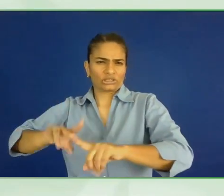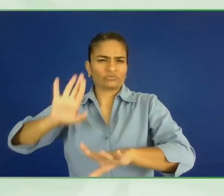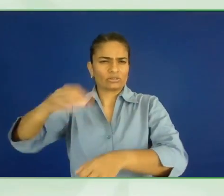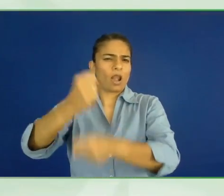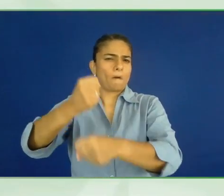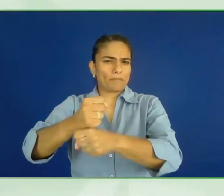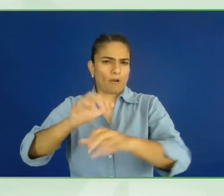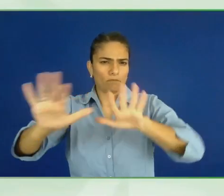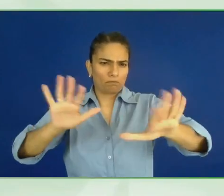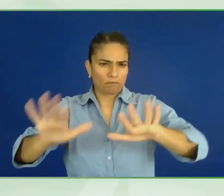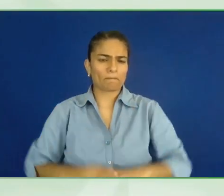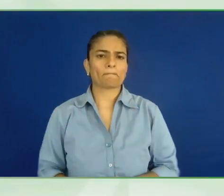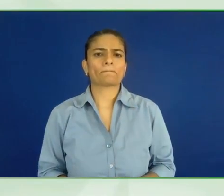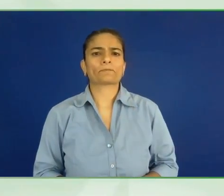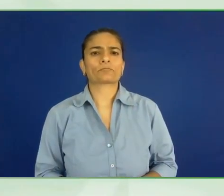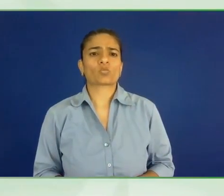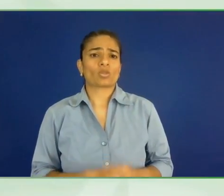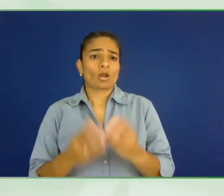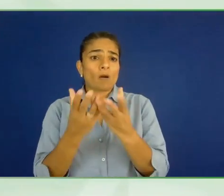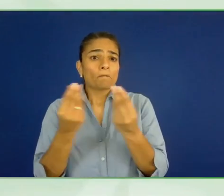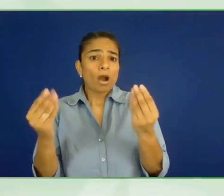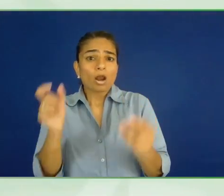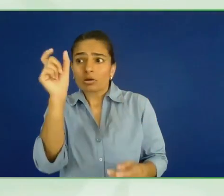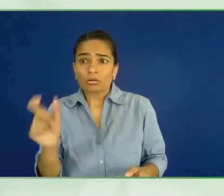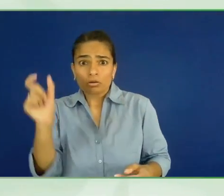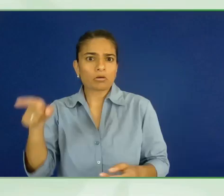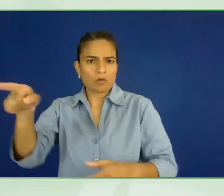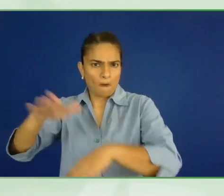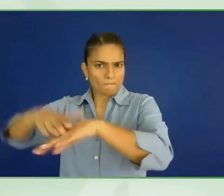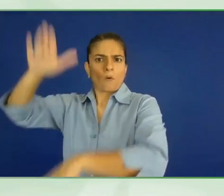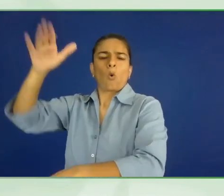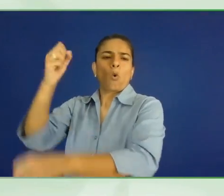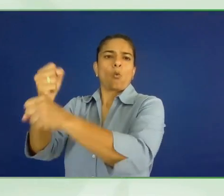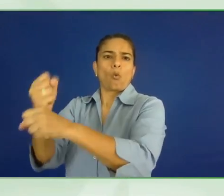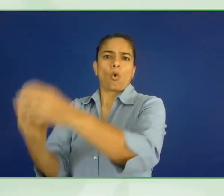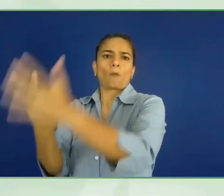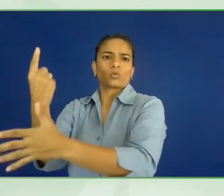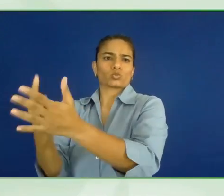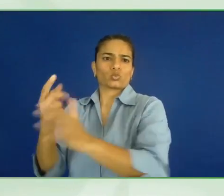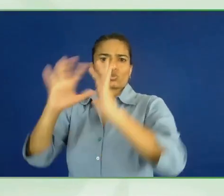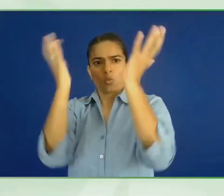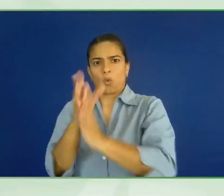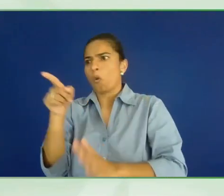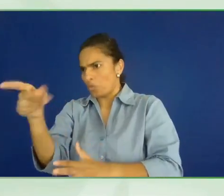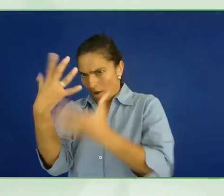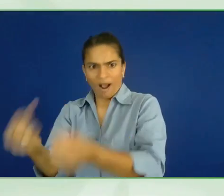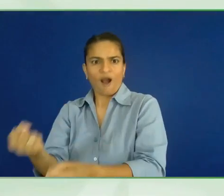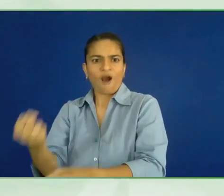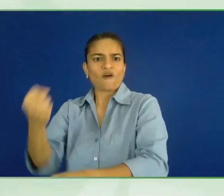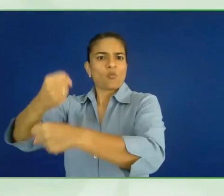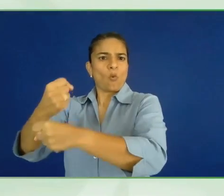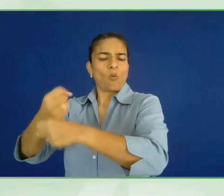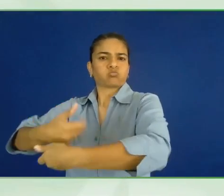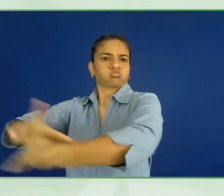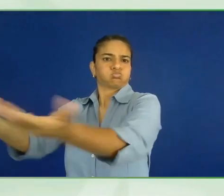job opportunities in other parts of the country. Does anyone of you have experience from